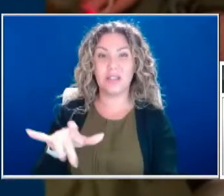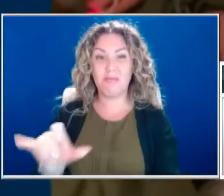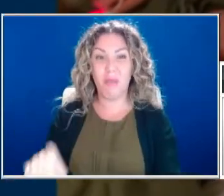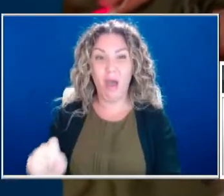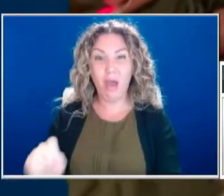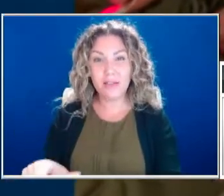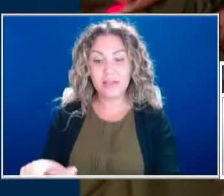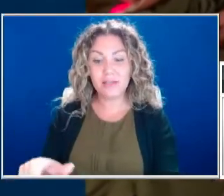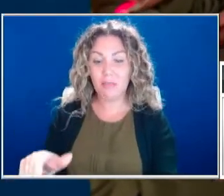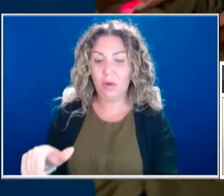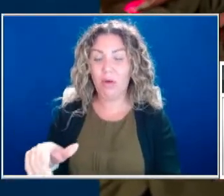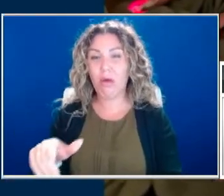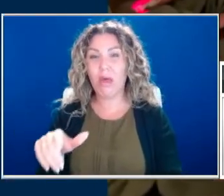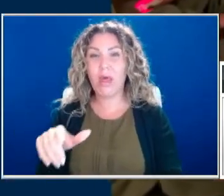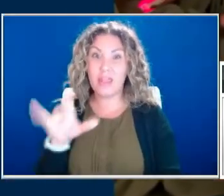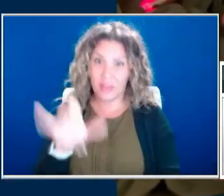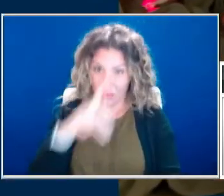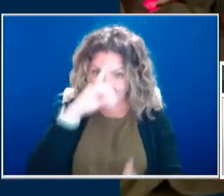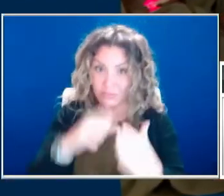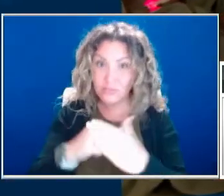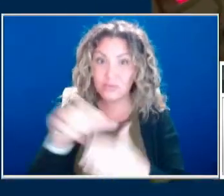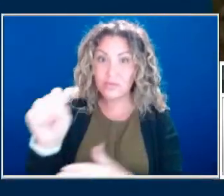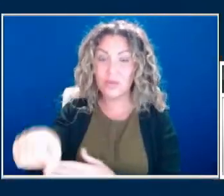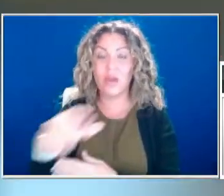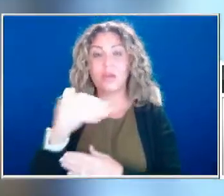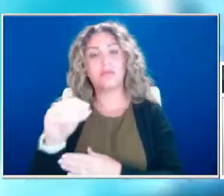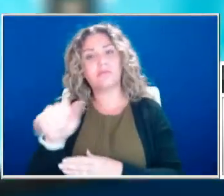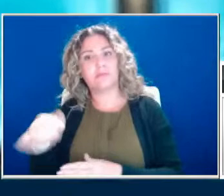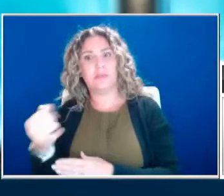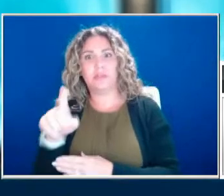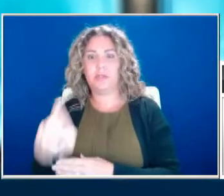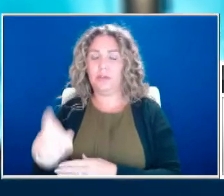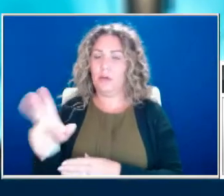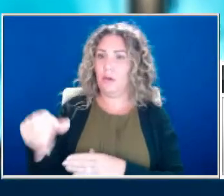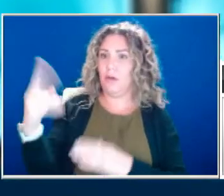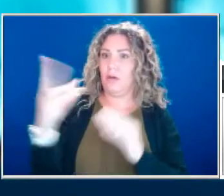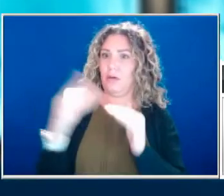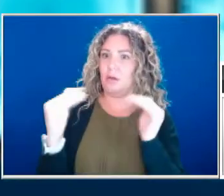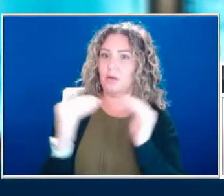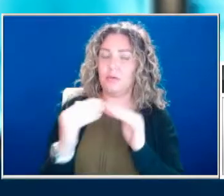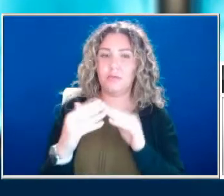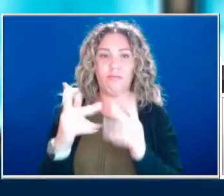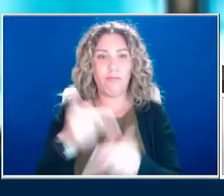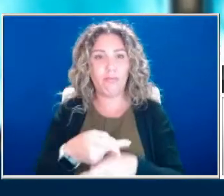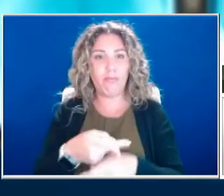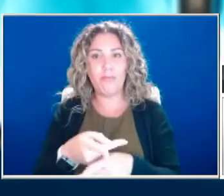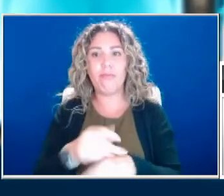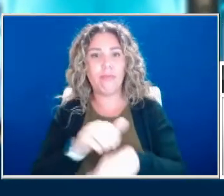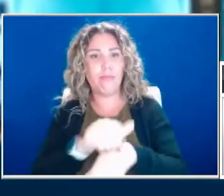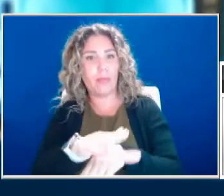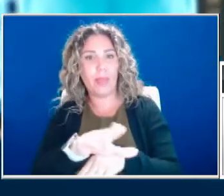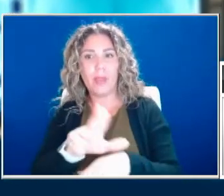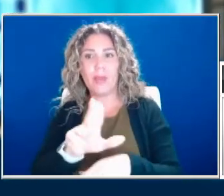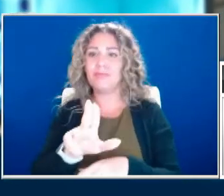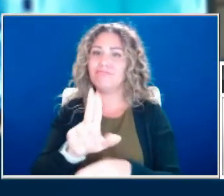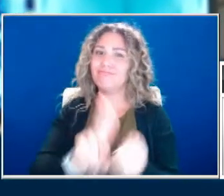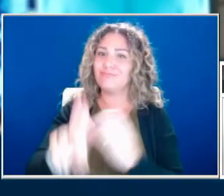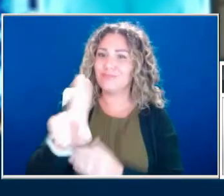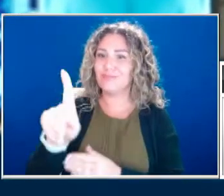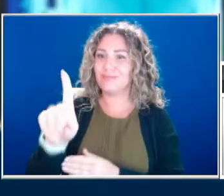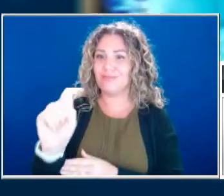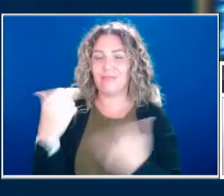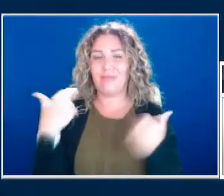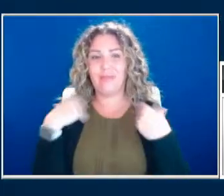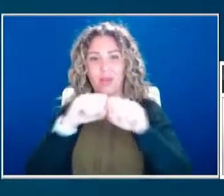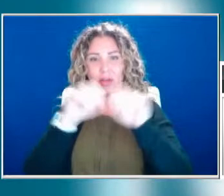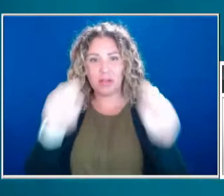a stroke, and AJ needed a higher level of care. He was taken to the University of Kansas Health System, where a team of